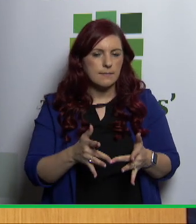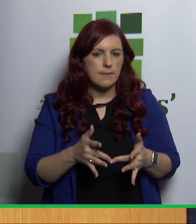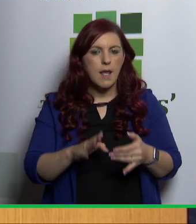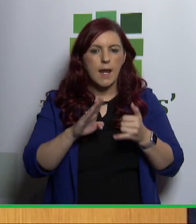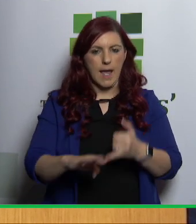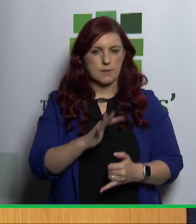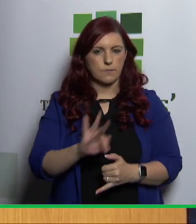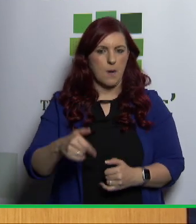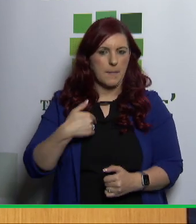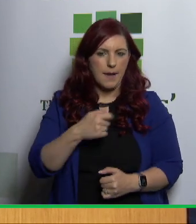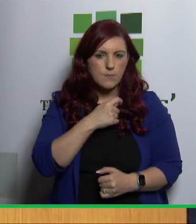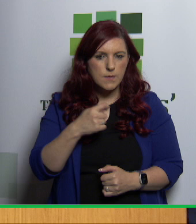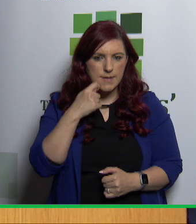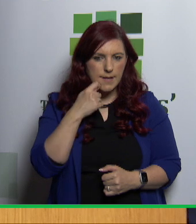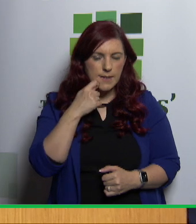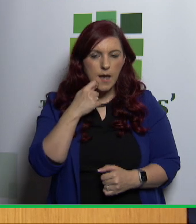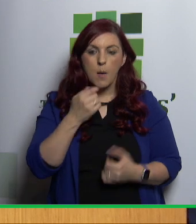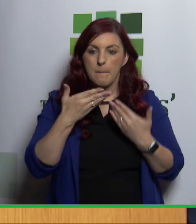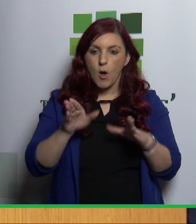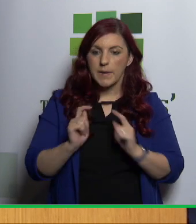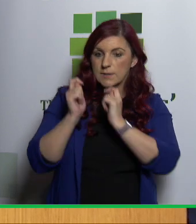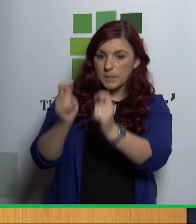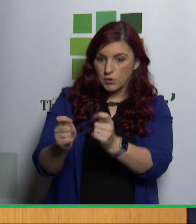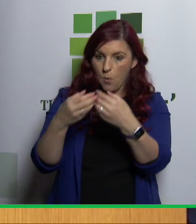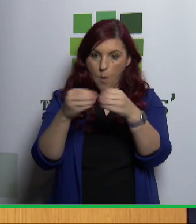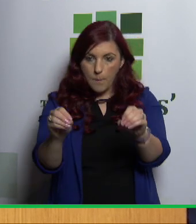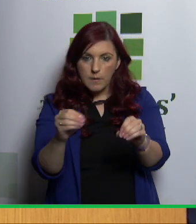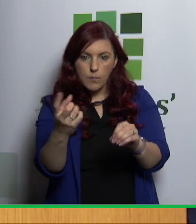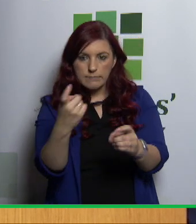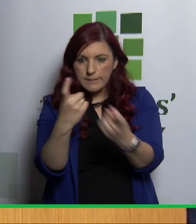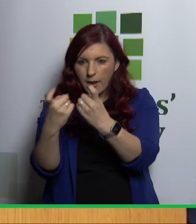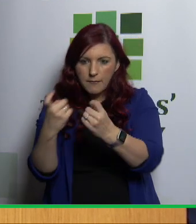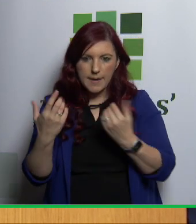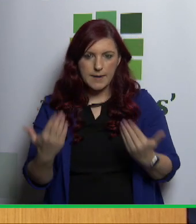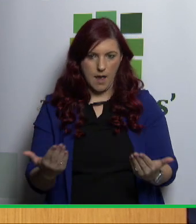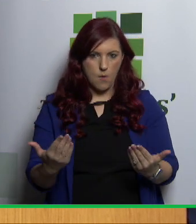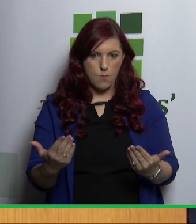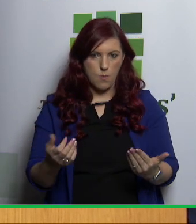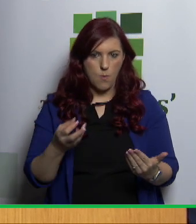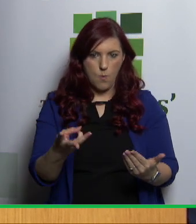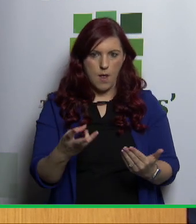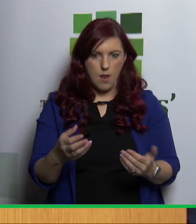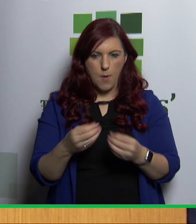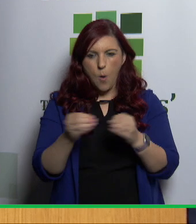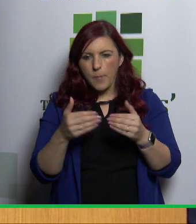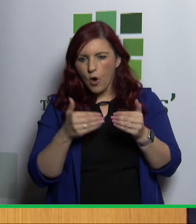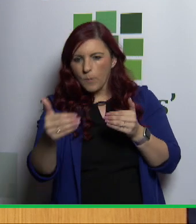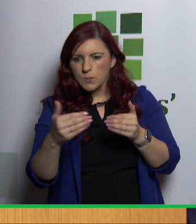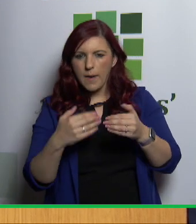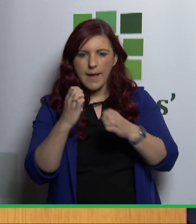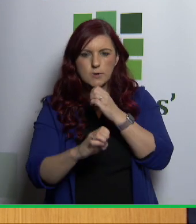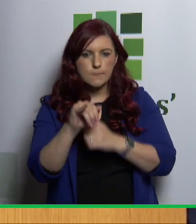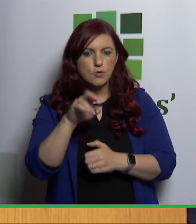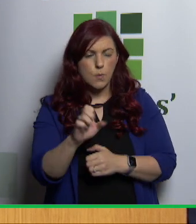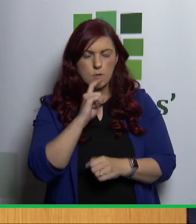the public submissions are open now to the public. It opened last Thursday, and it is open until the end of June. I'd encourage all